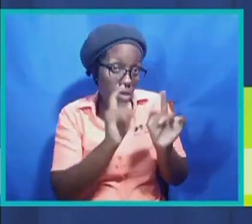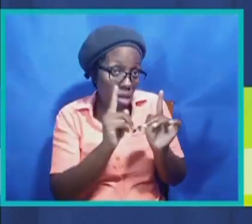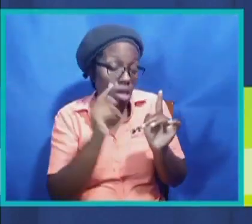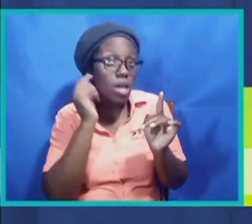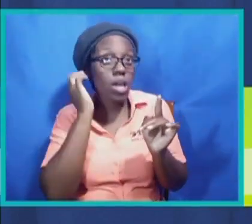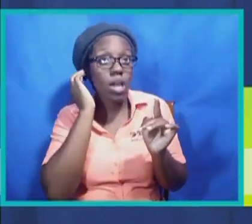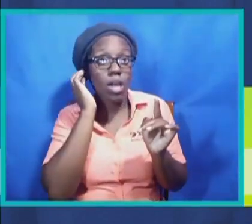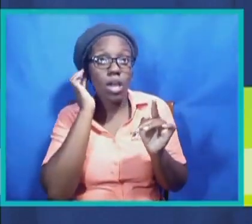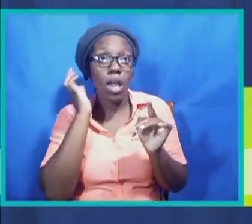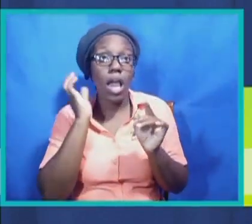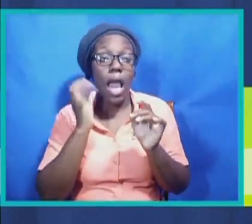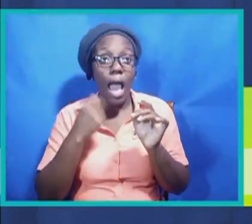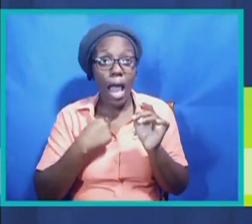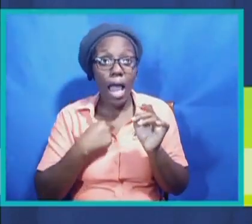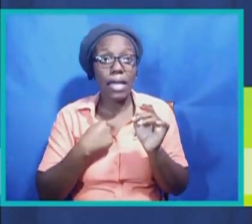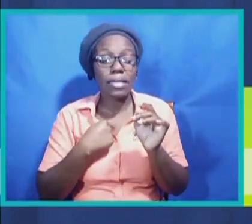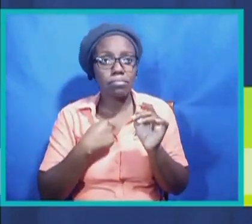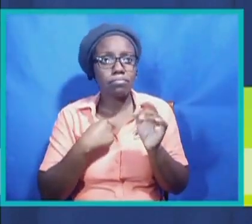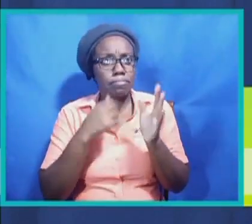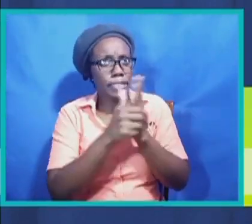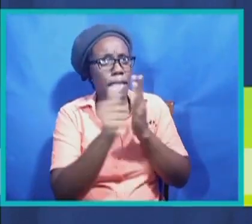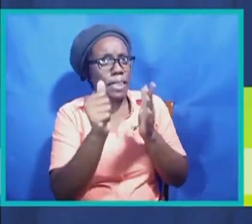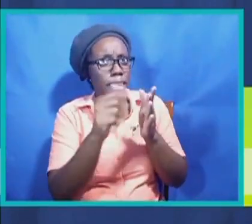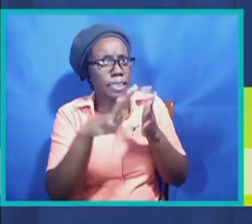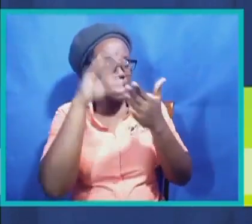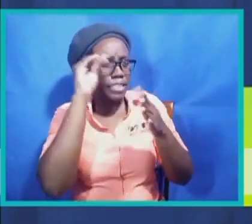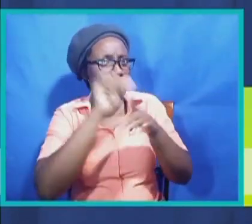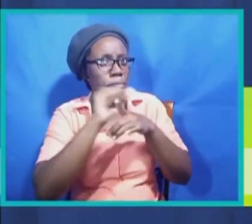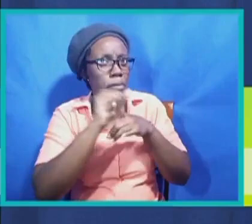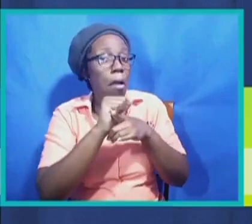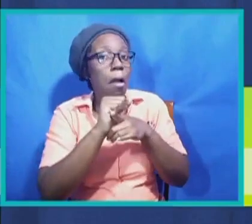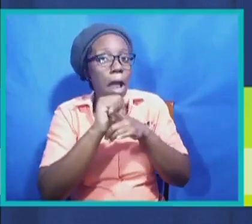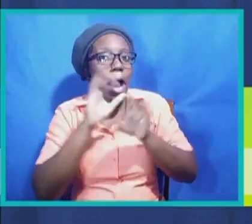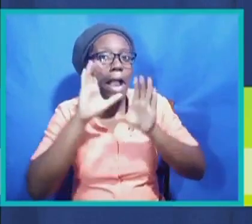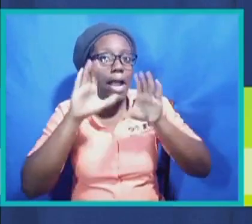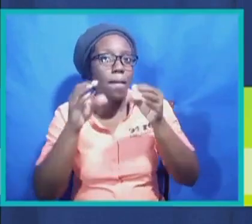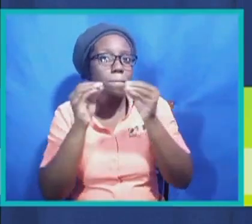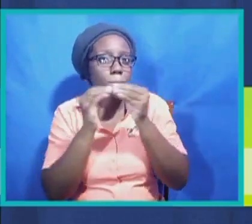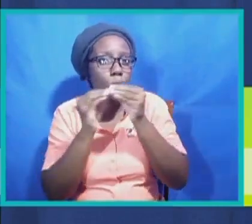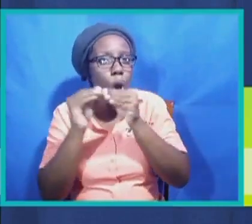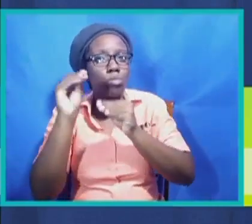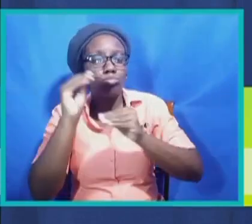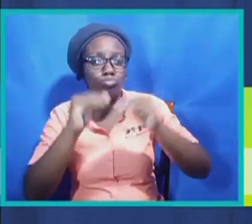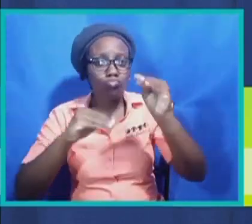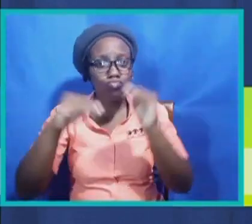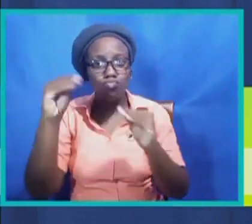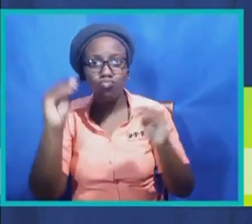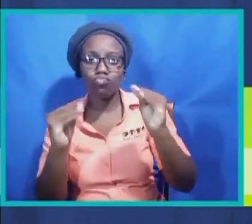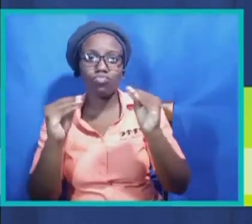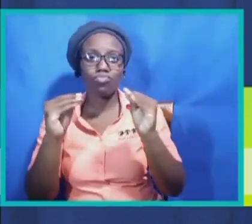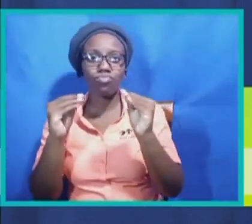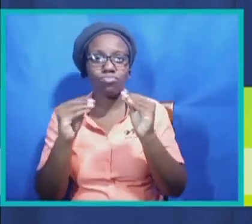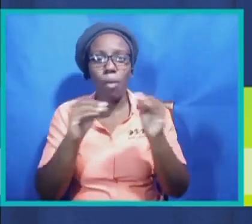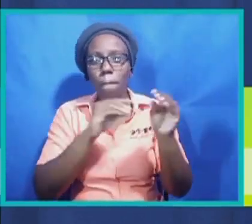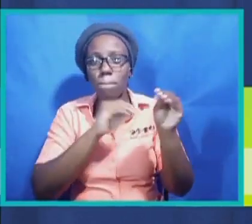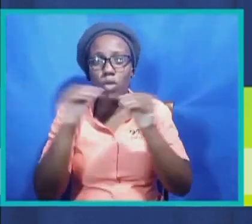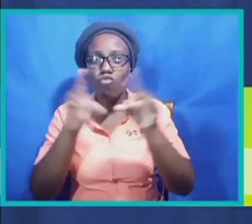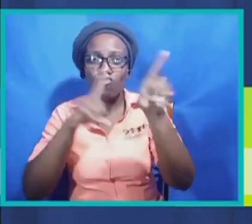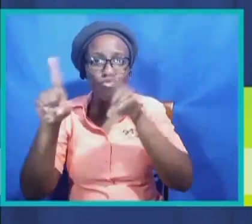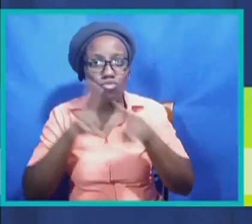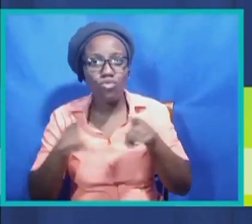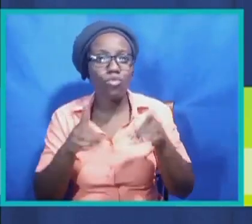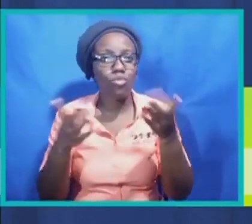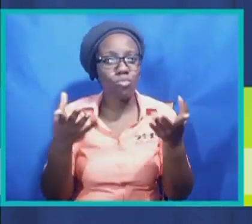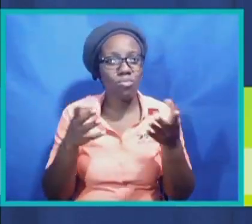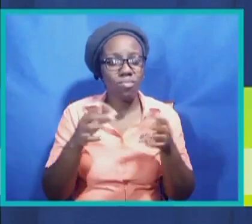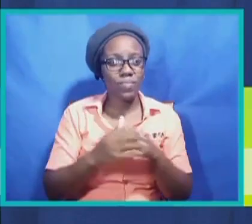to focus on those a little more. But we continue the conversation. We are speaking about the curriculum reform. We are doing